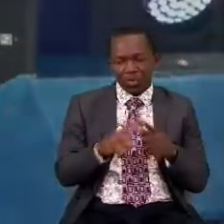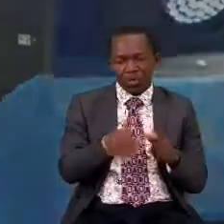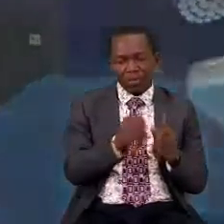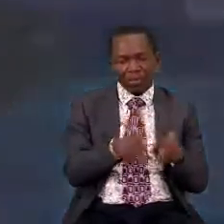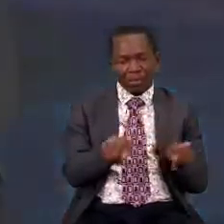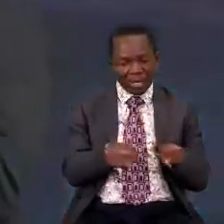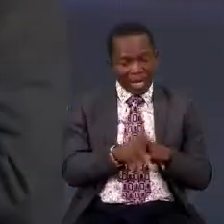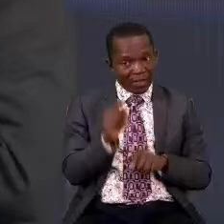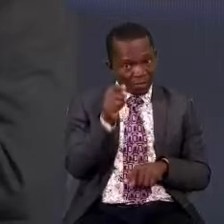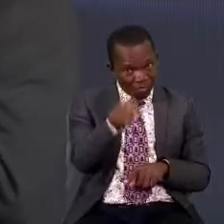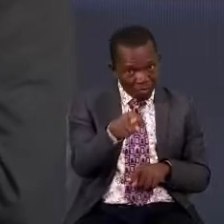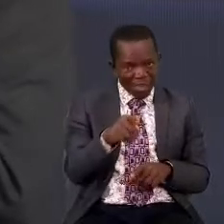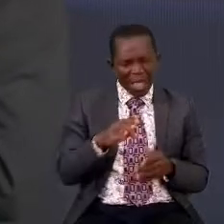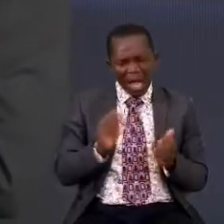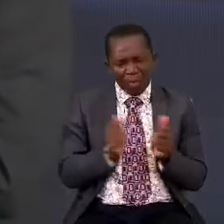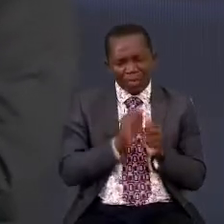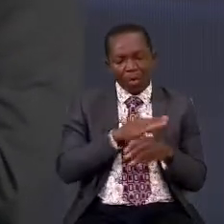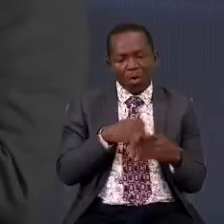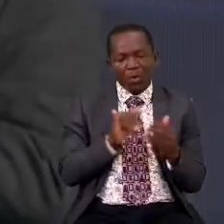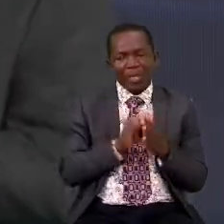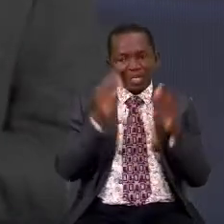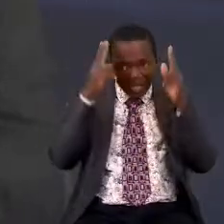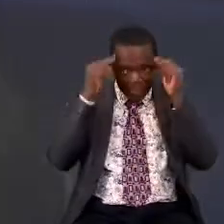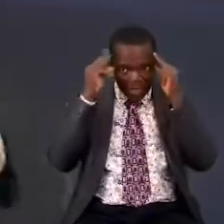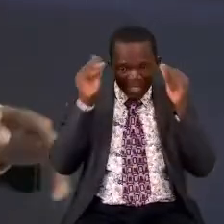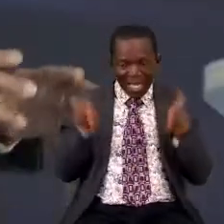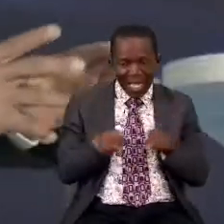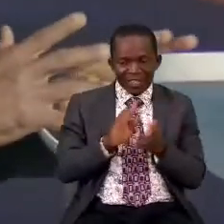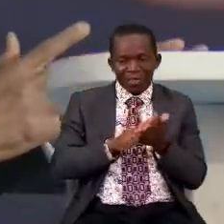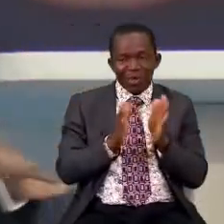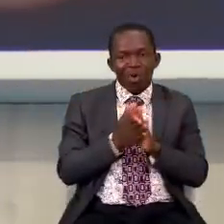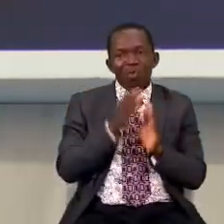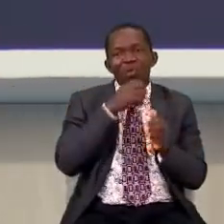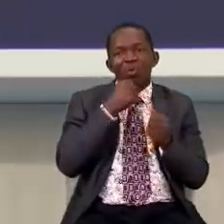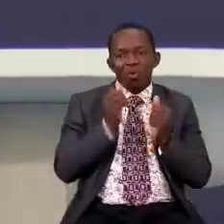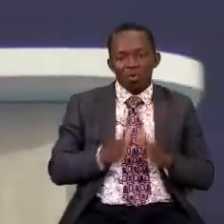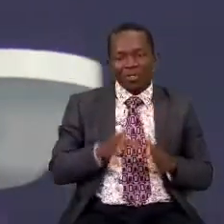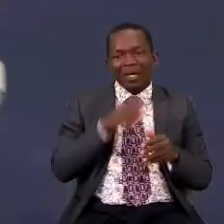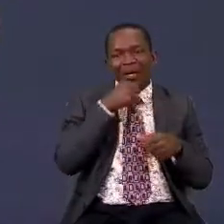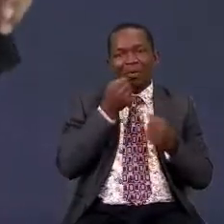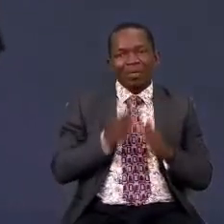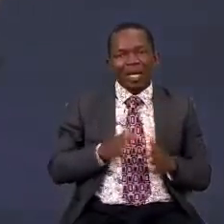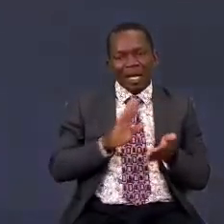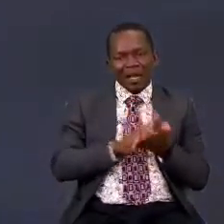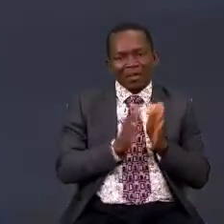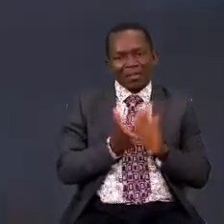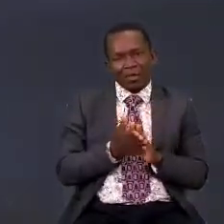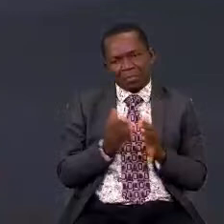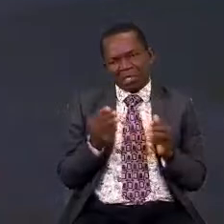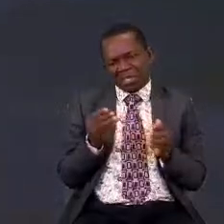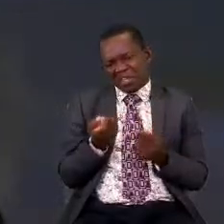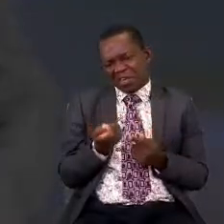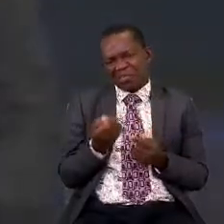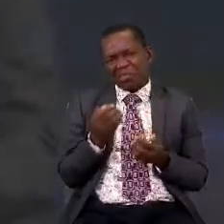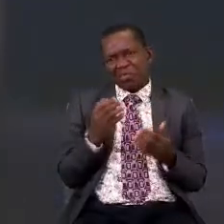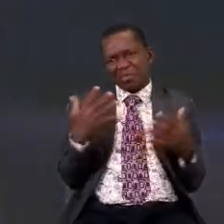bit timid than you were when you were a teenager. You become a little bit more fearful than you were when you